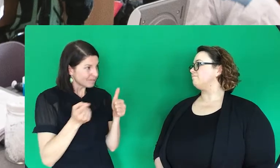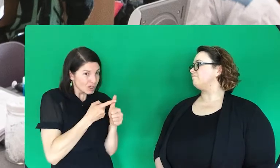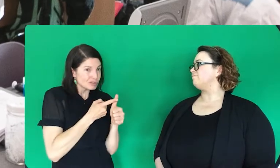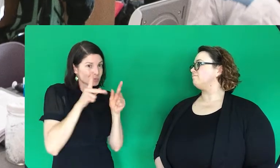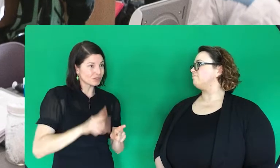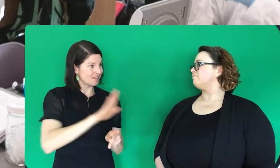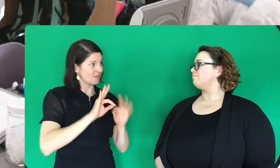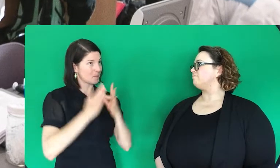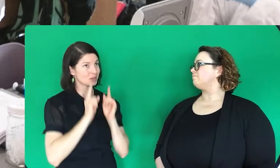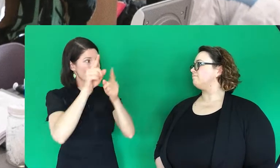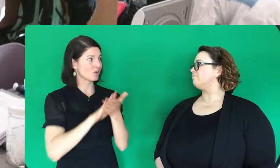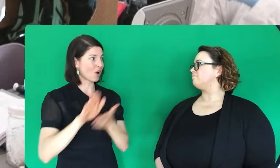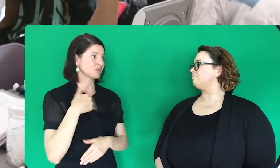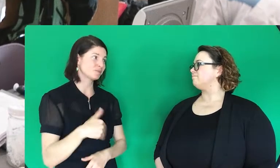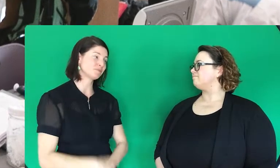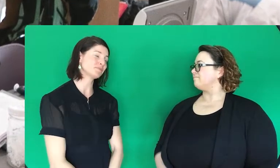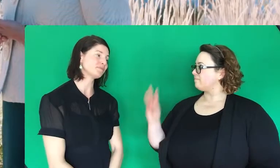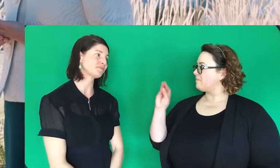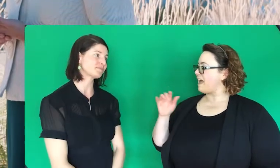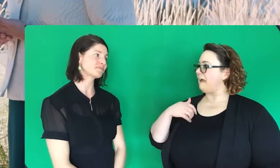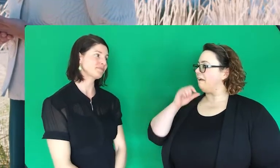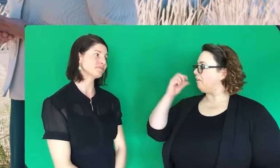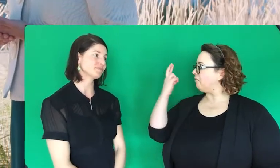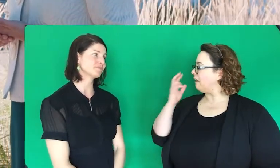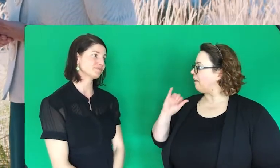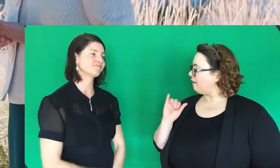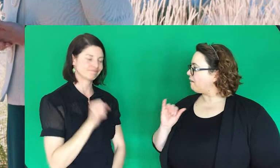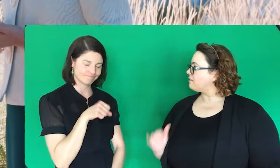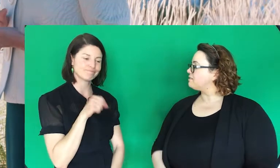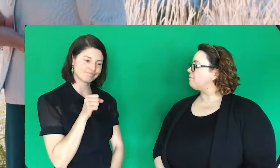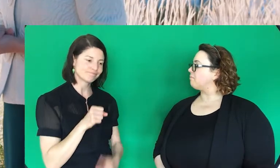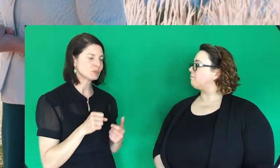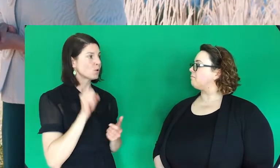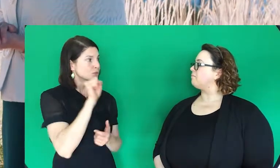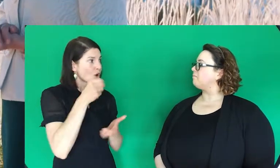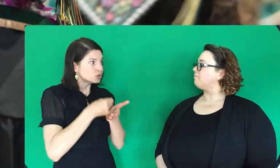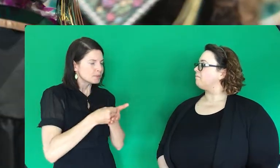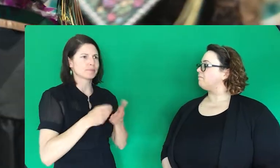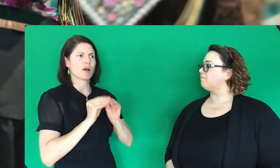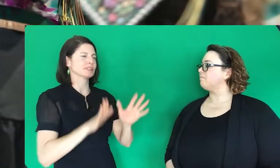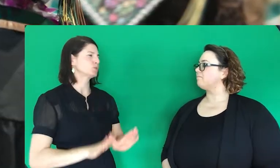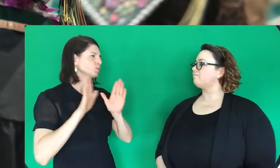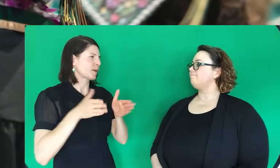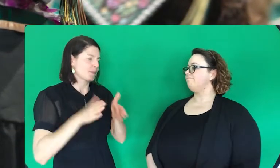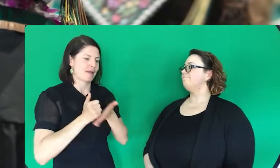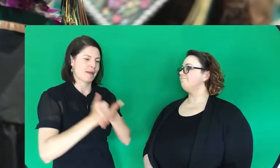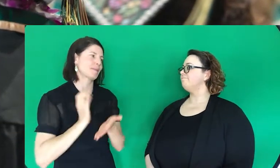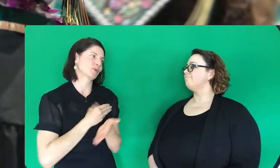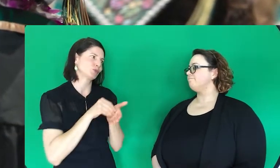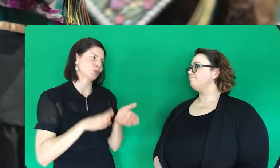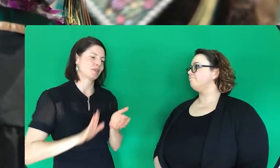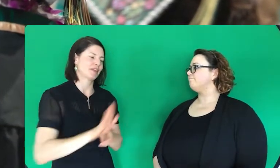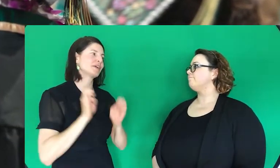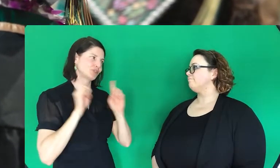population are first in their family to go to college. Wow, I didn't realize that. Yes, so scholarships are obviously a great way to